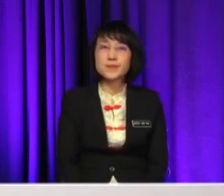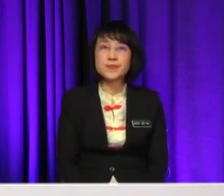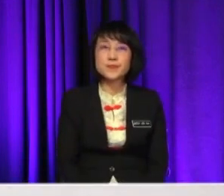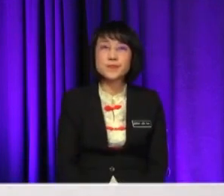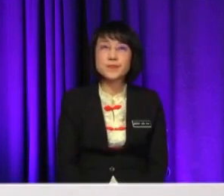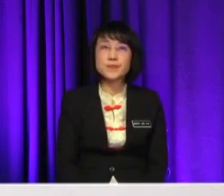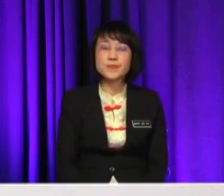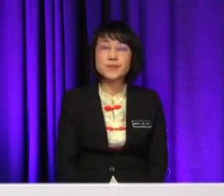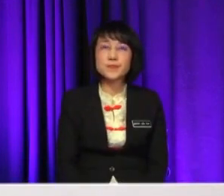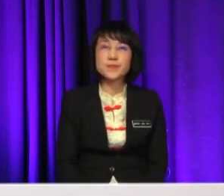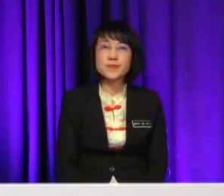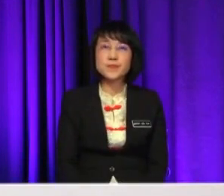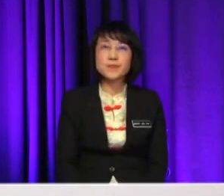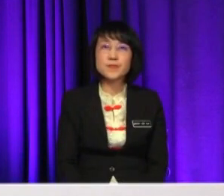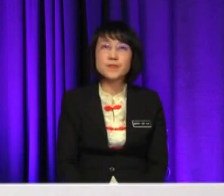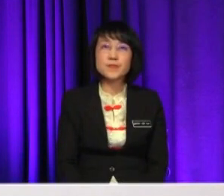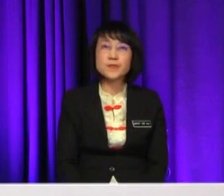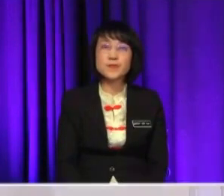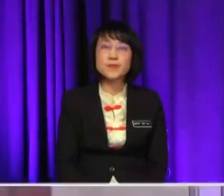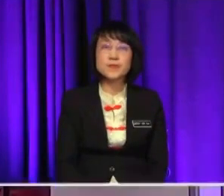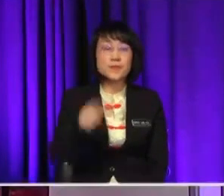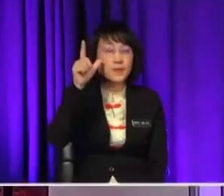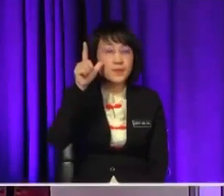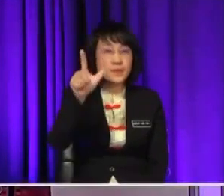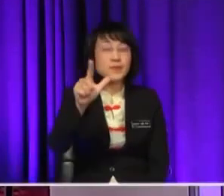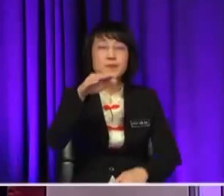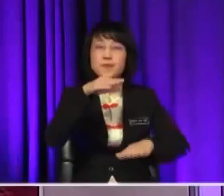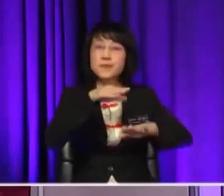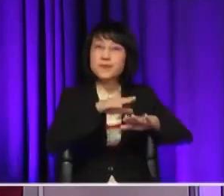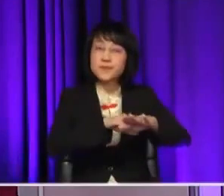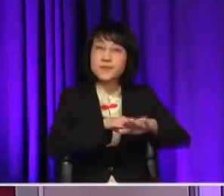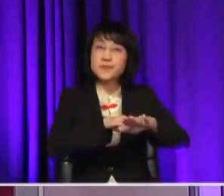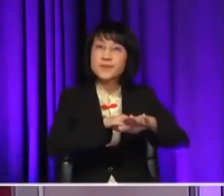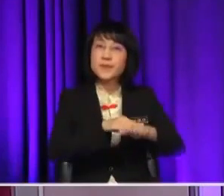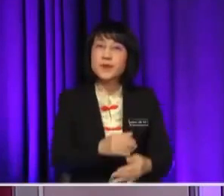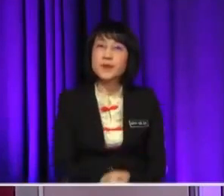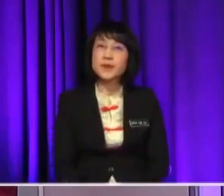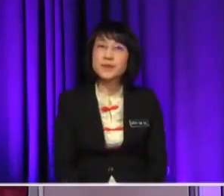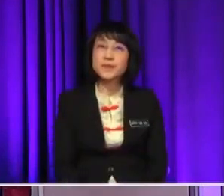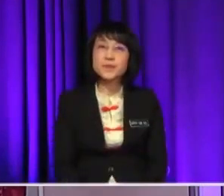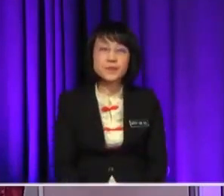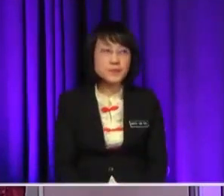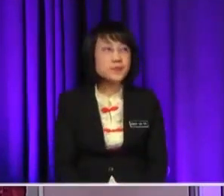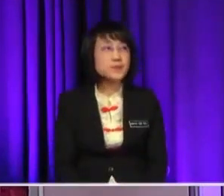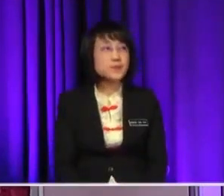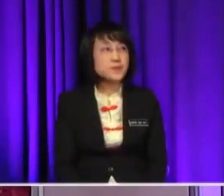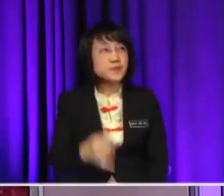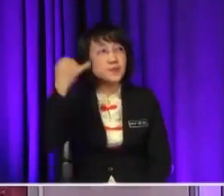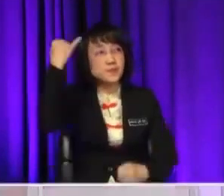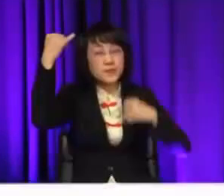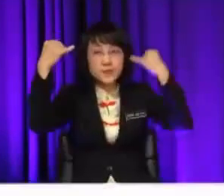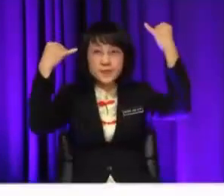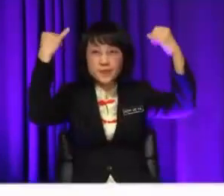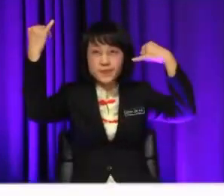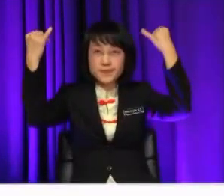is why for today we will be looking at imagery and personification. Okay.